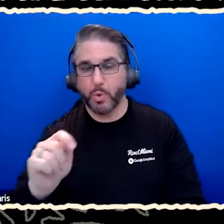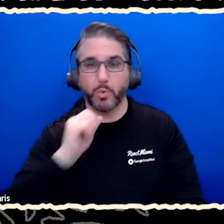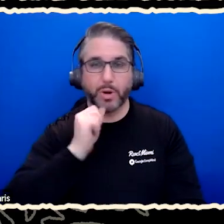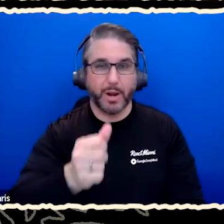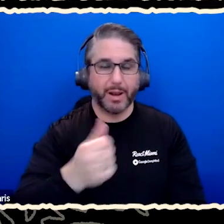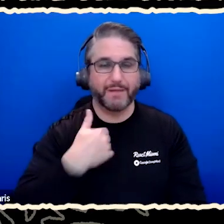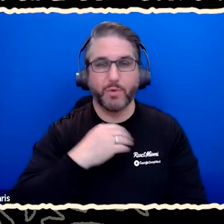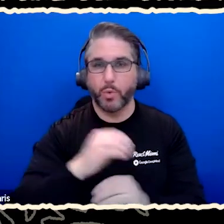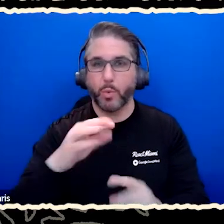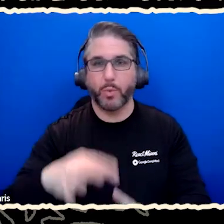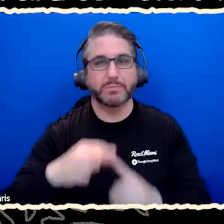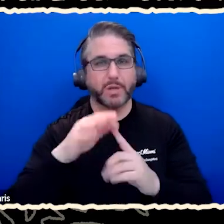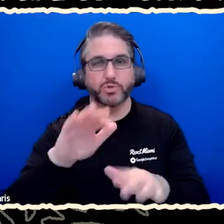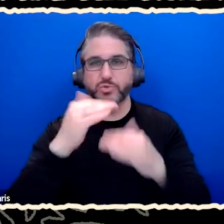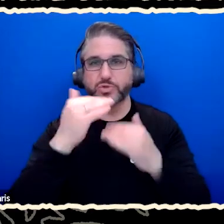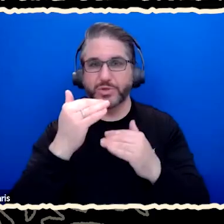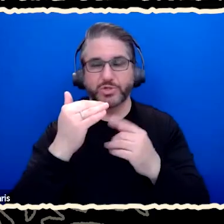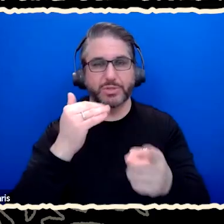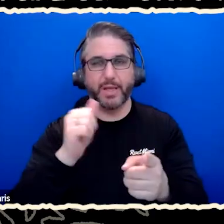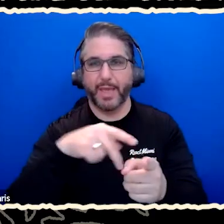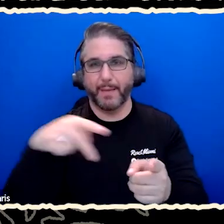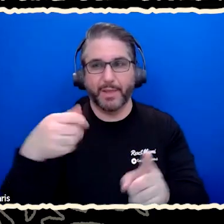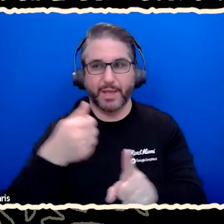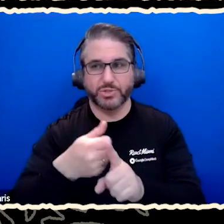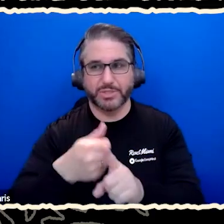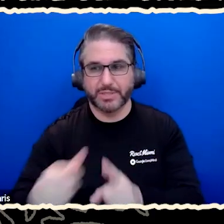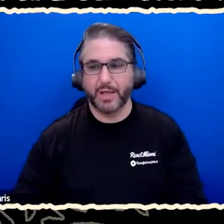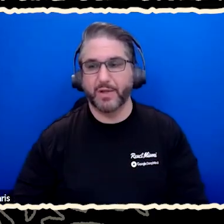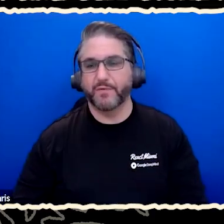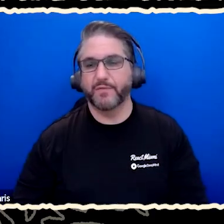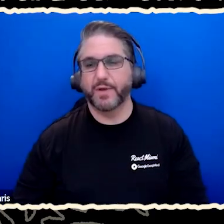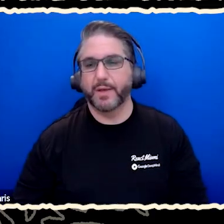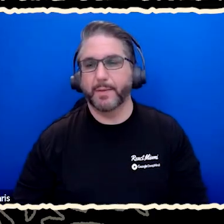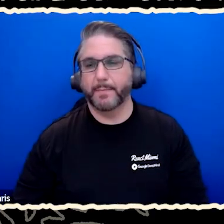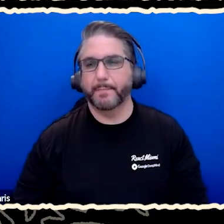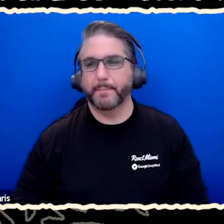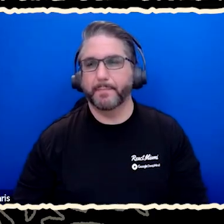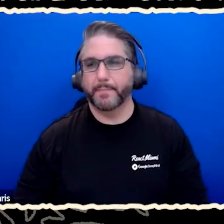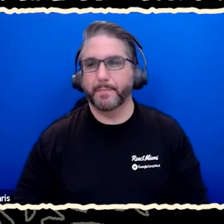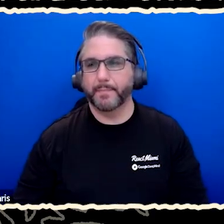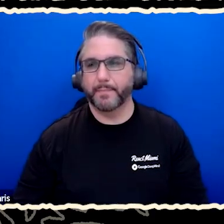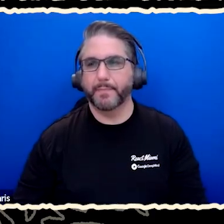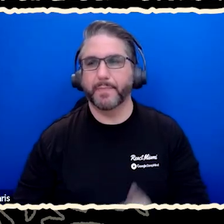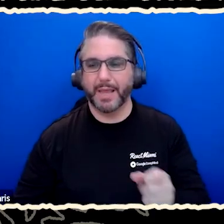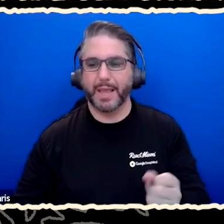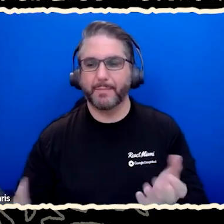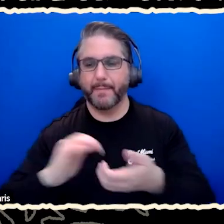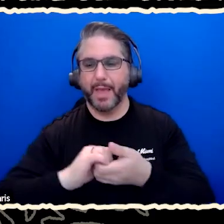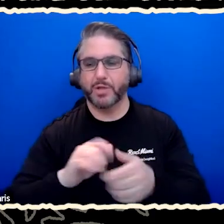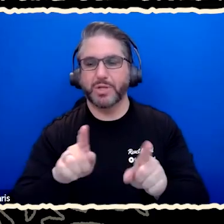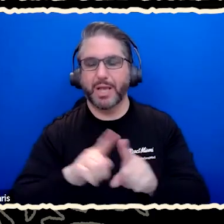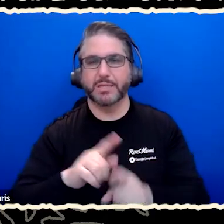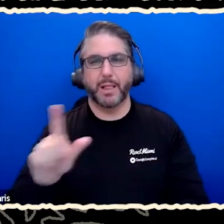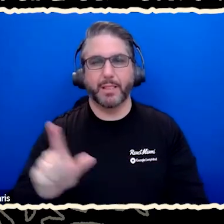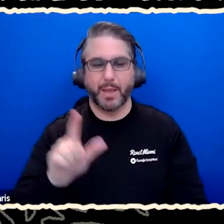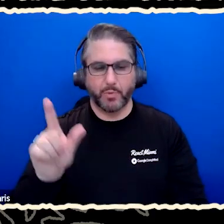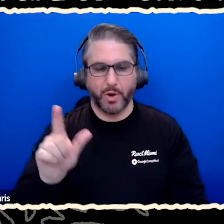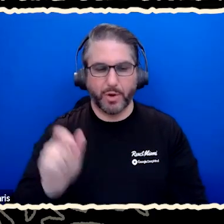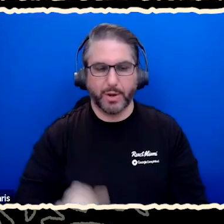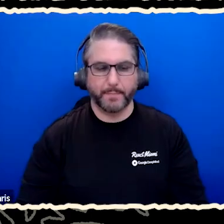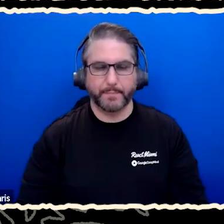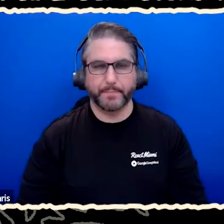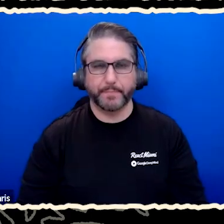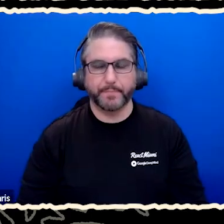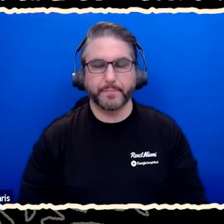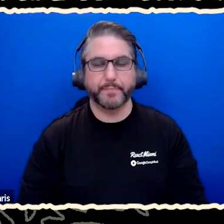special restrictions on the application itself. It can be packaged as a library in that